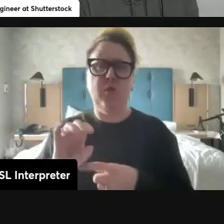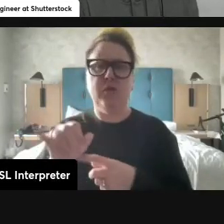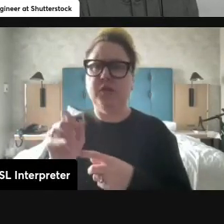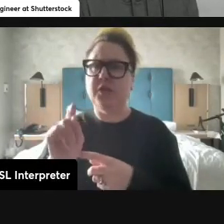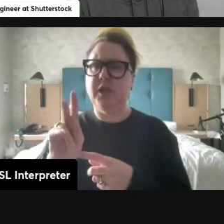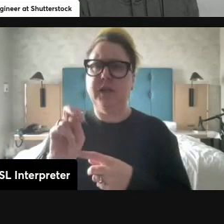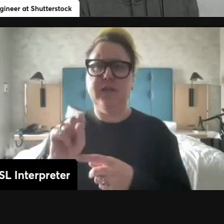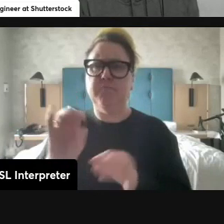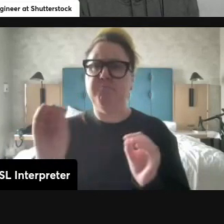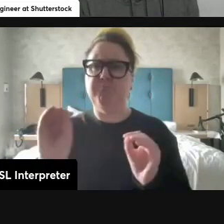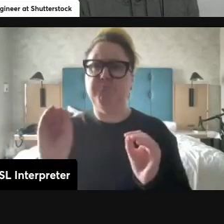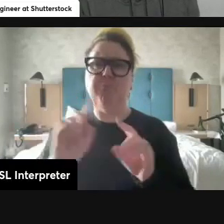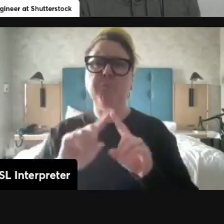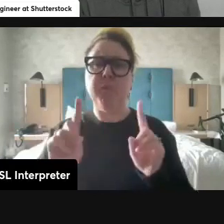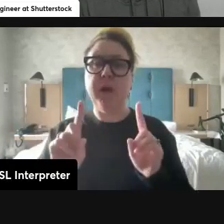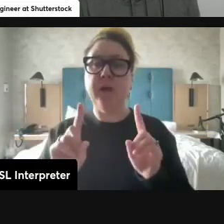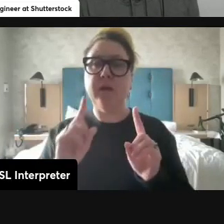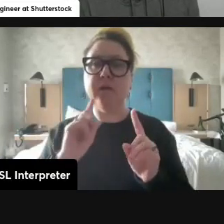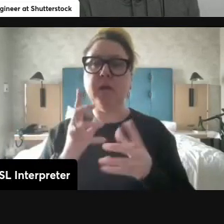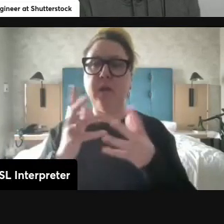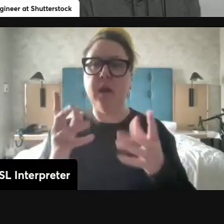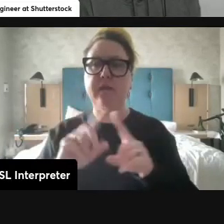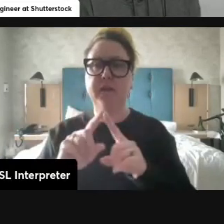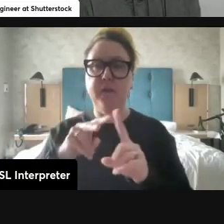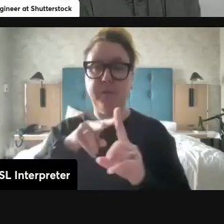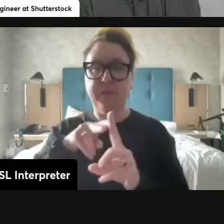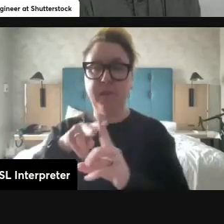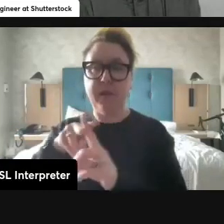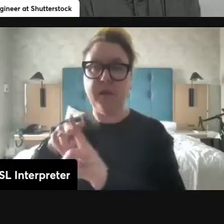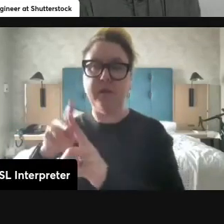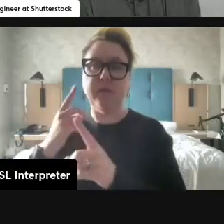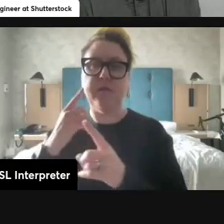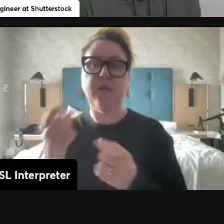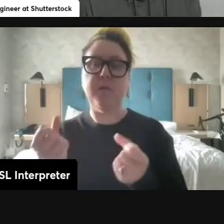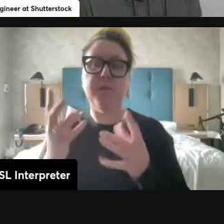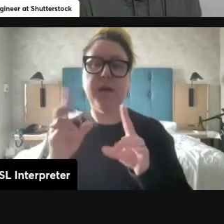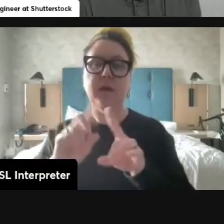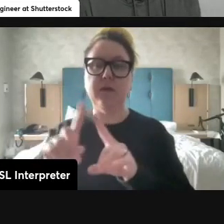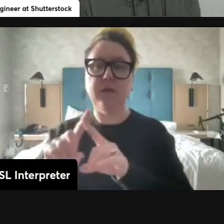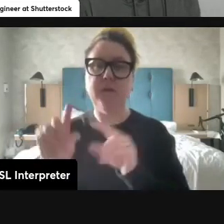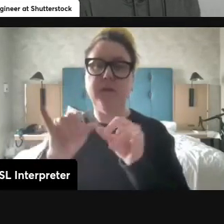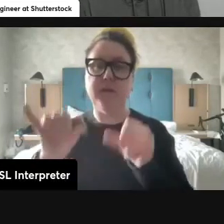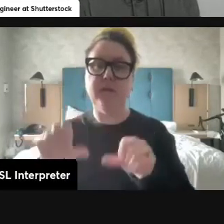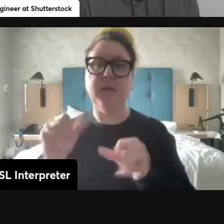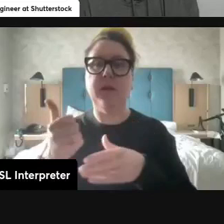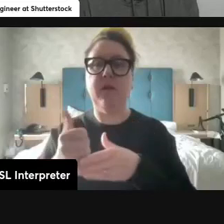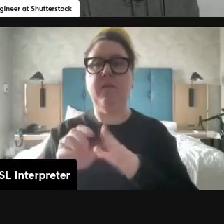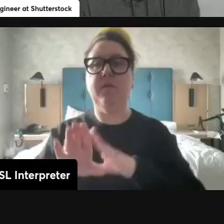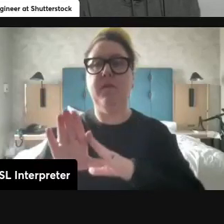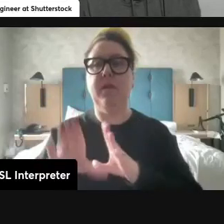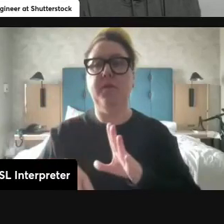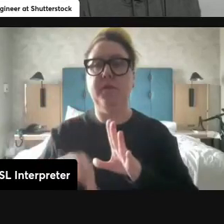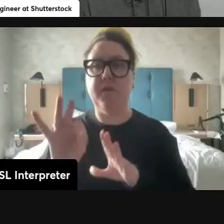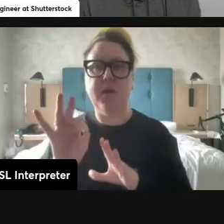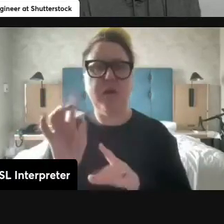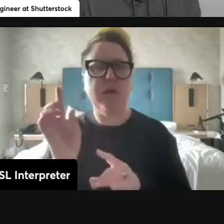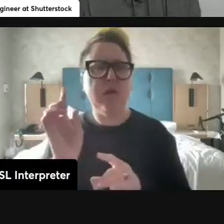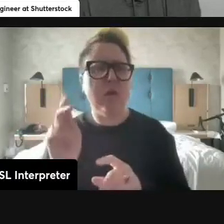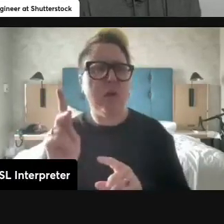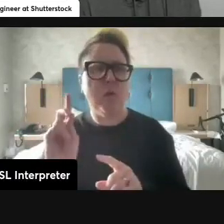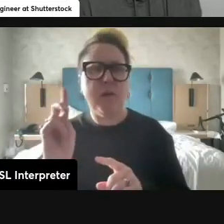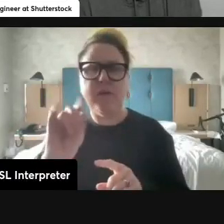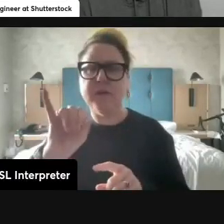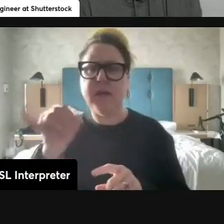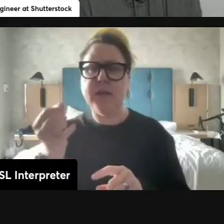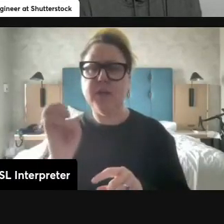but it does have lots of different plugins for a lot of those different types of systems that can help developers find, okay, where's the Jenkins job